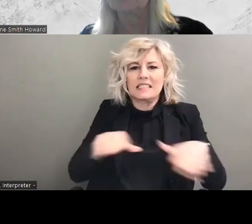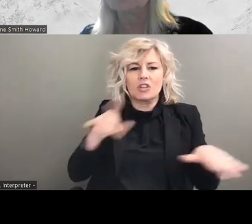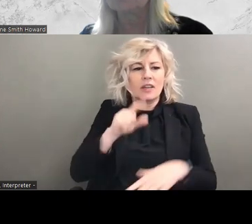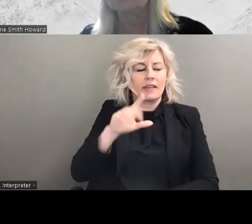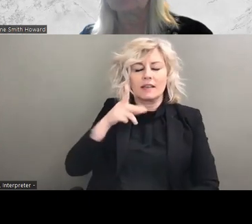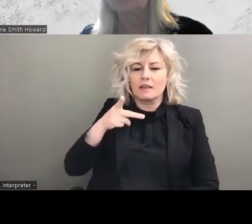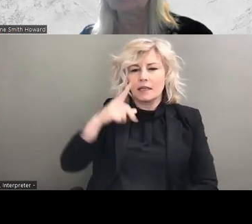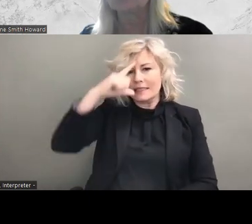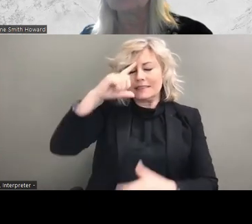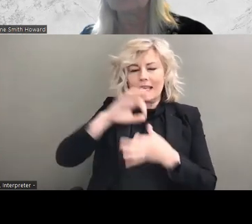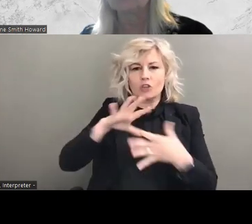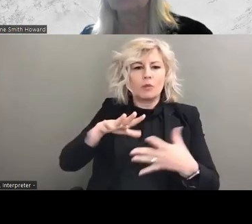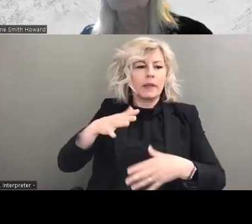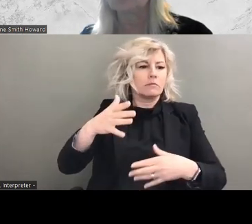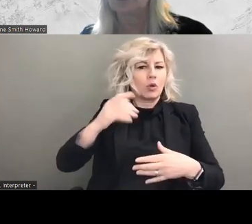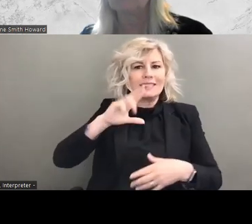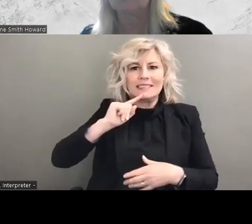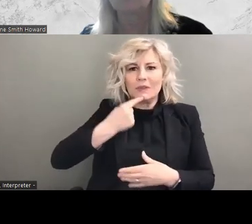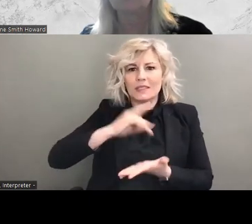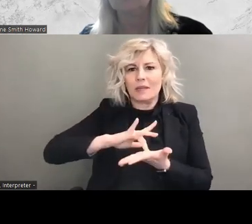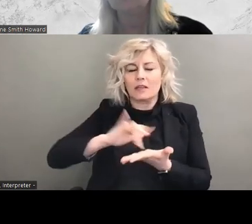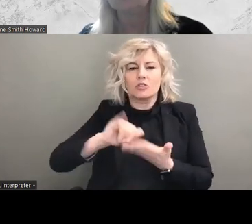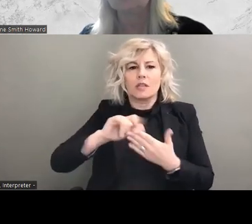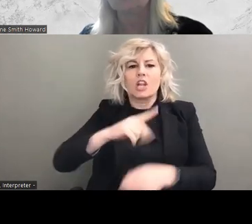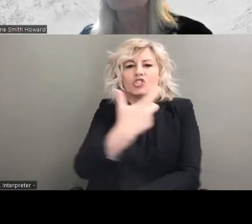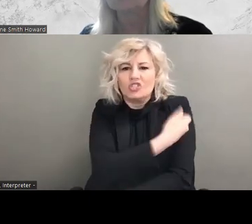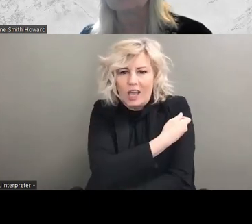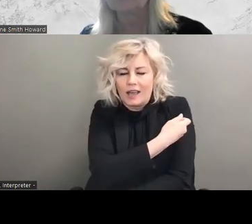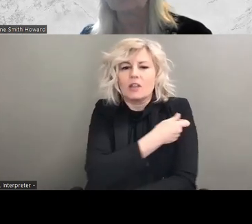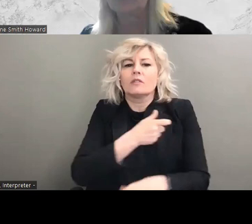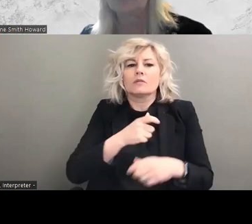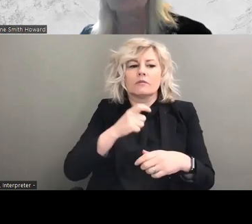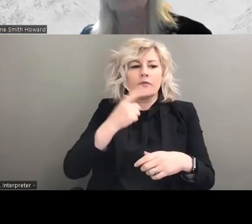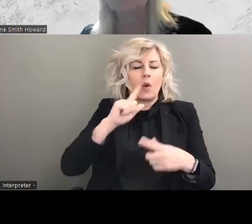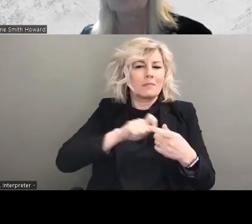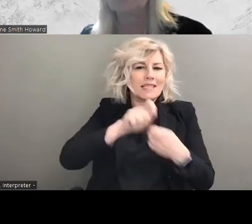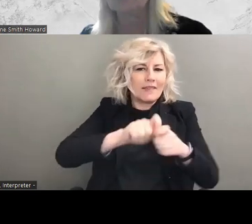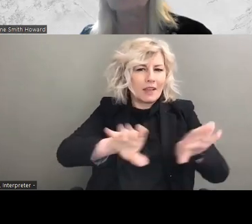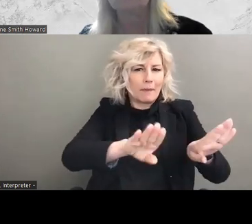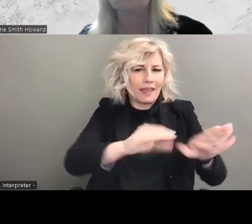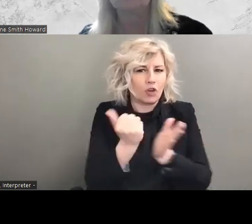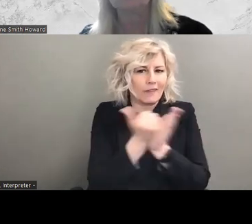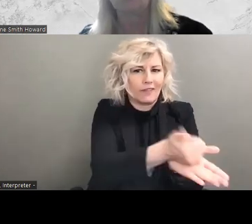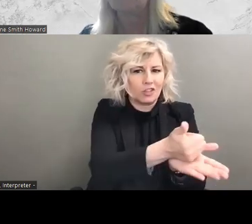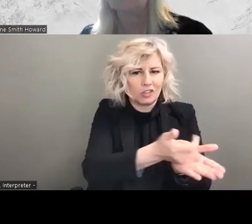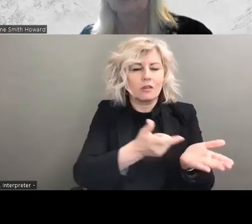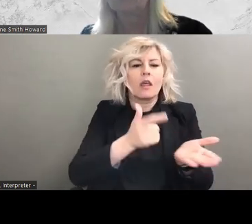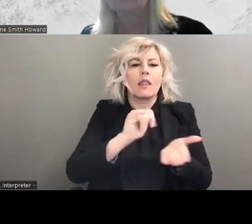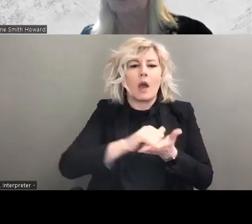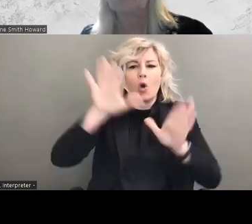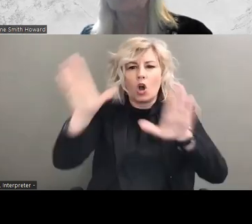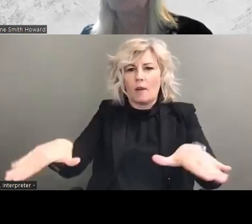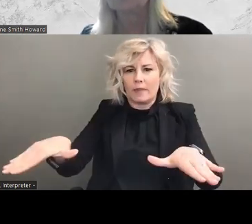psychotropic or other serious medications in a shot form to address a specific behavioral intervention that would calm them